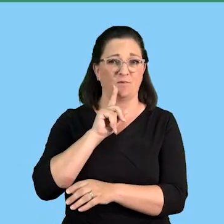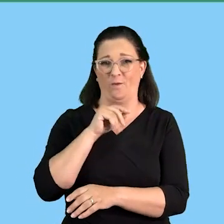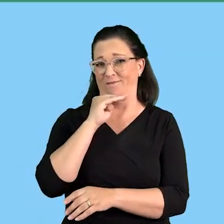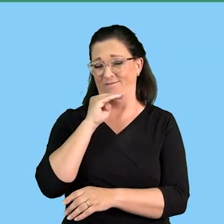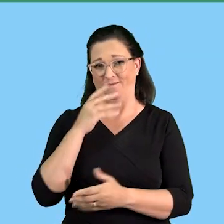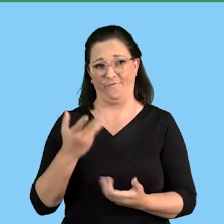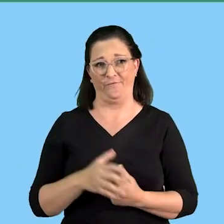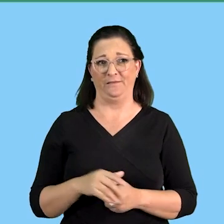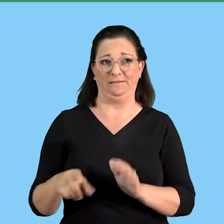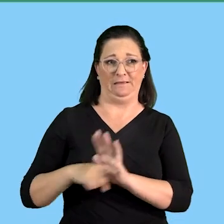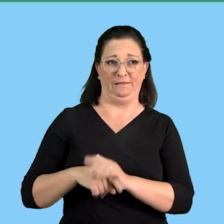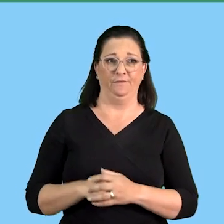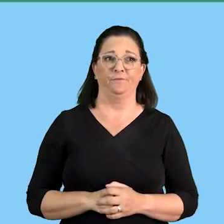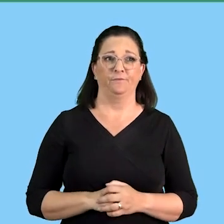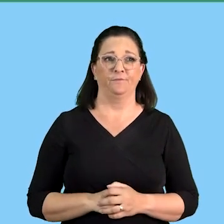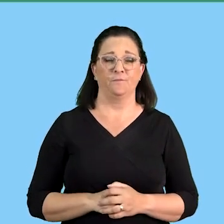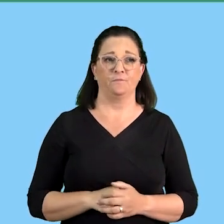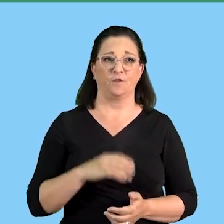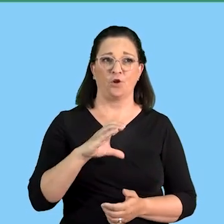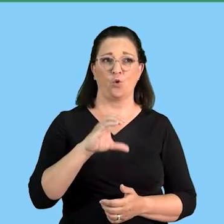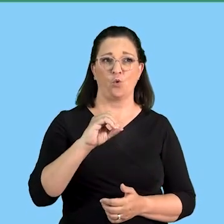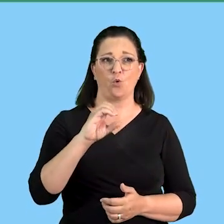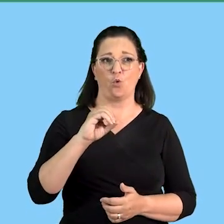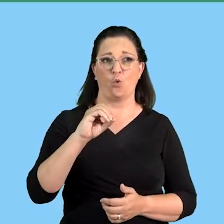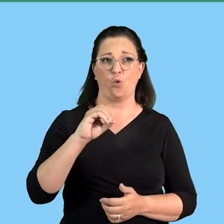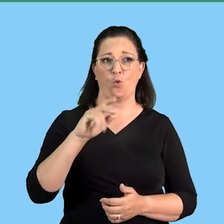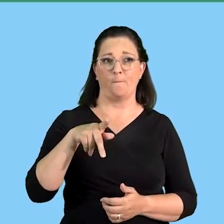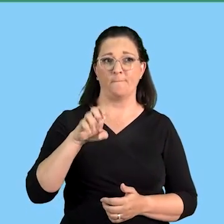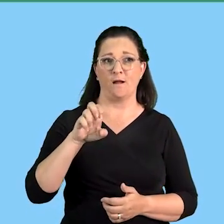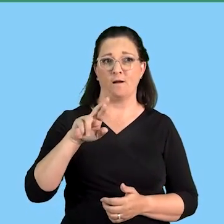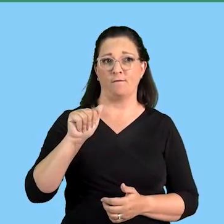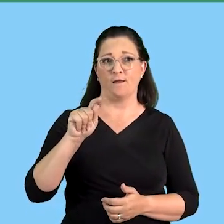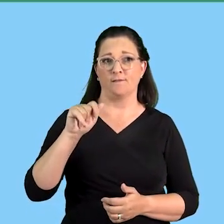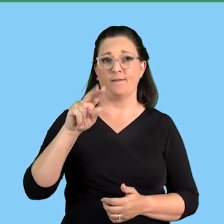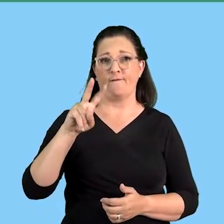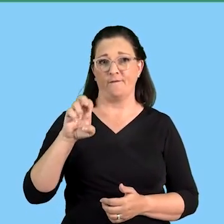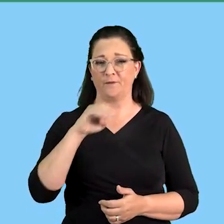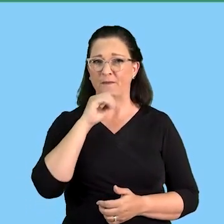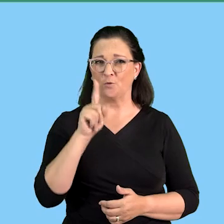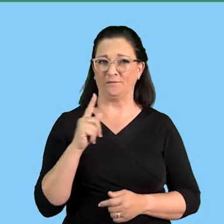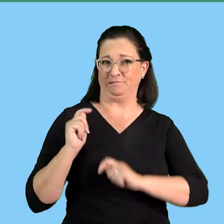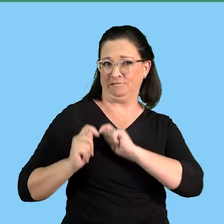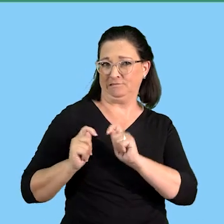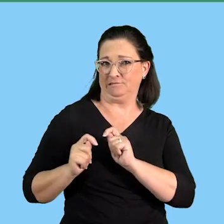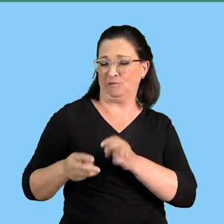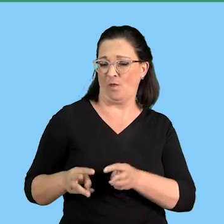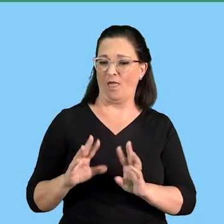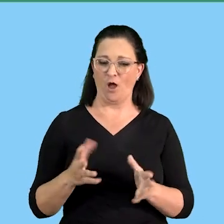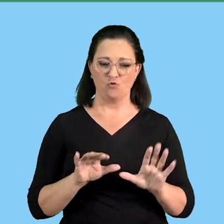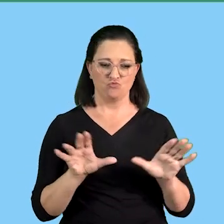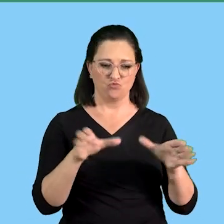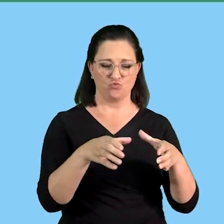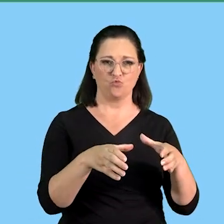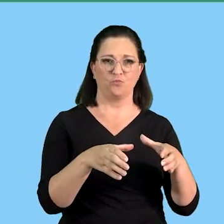Those are the negatives. Then, the last form of ownership is your cooperative. A cooperative is a traditional way for a group